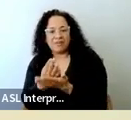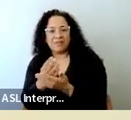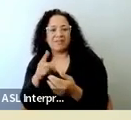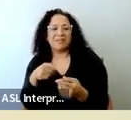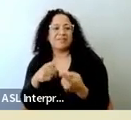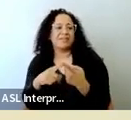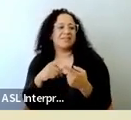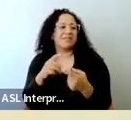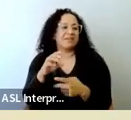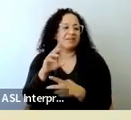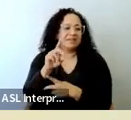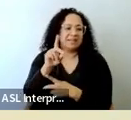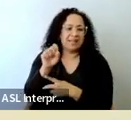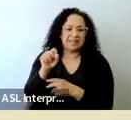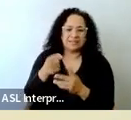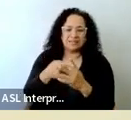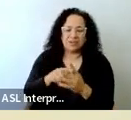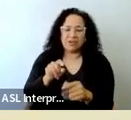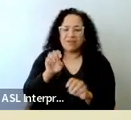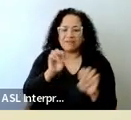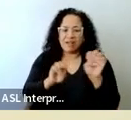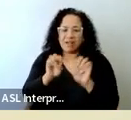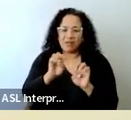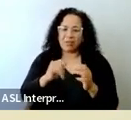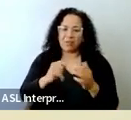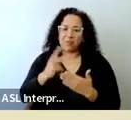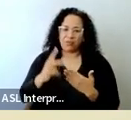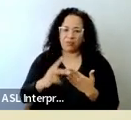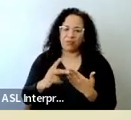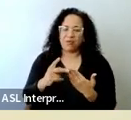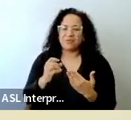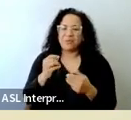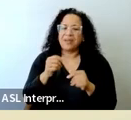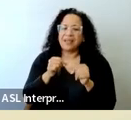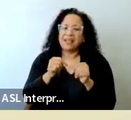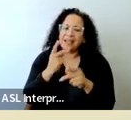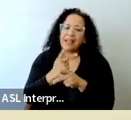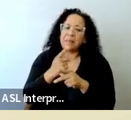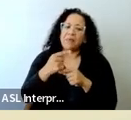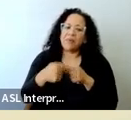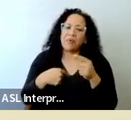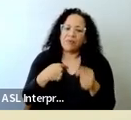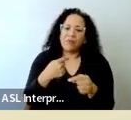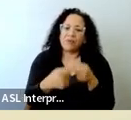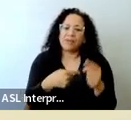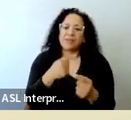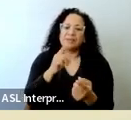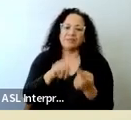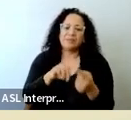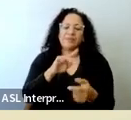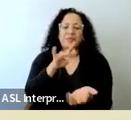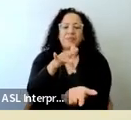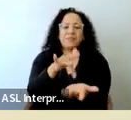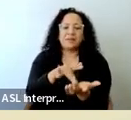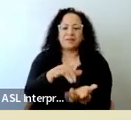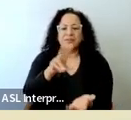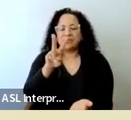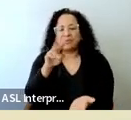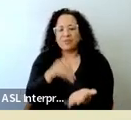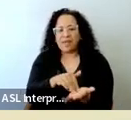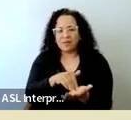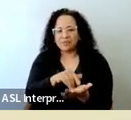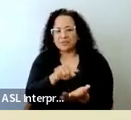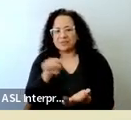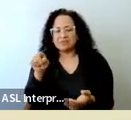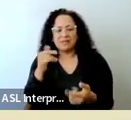to work on some evaluations of the program as well. So it kind of kept going into the mid-2000s. Now we can go to the next